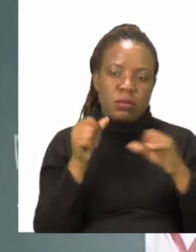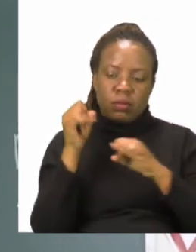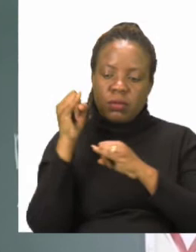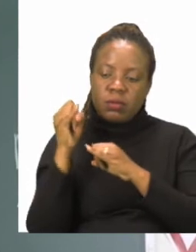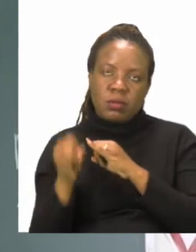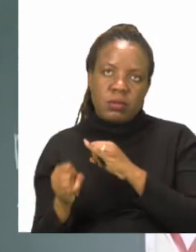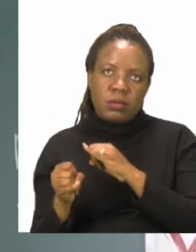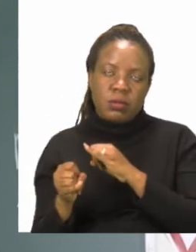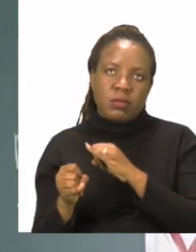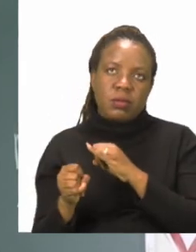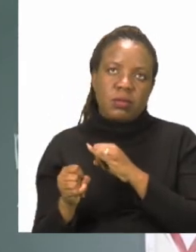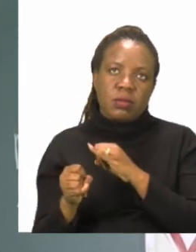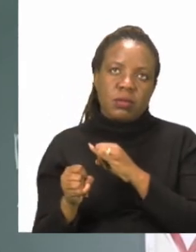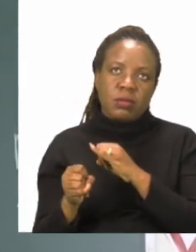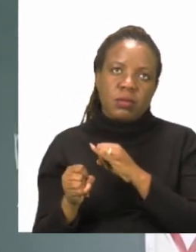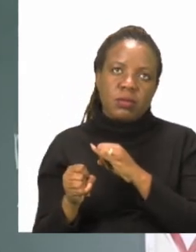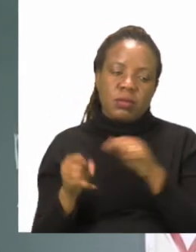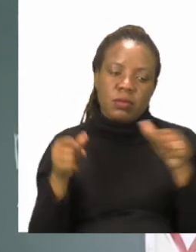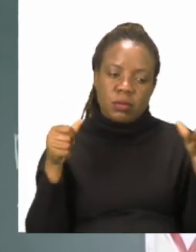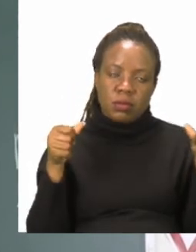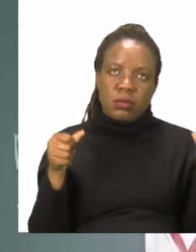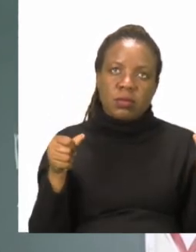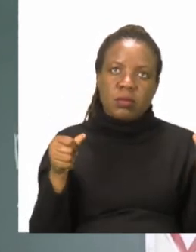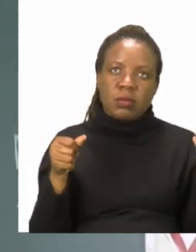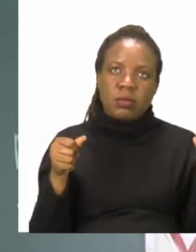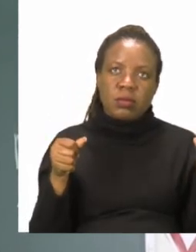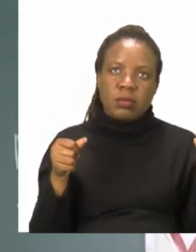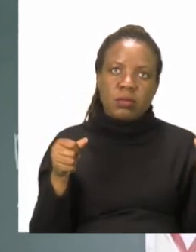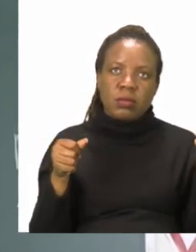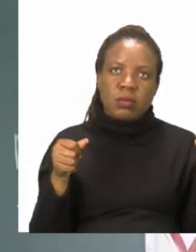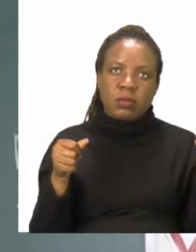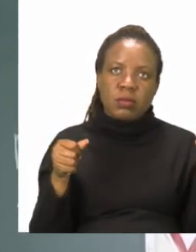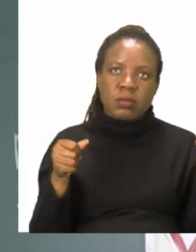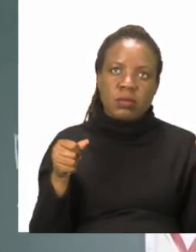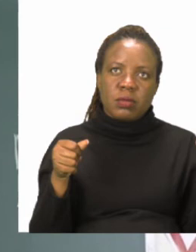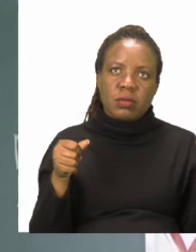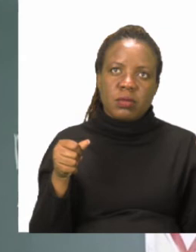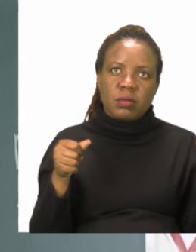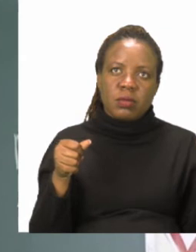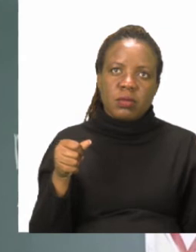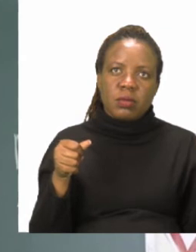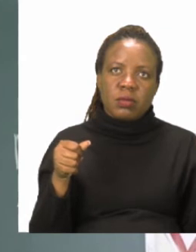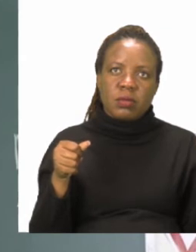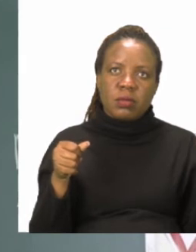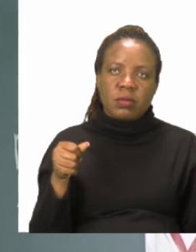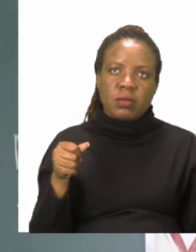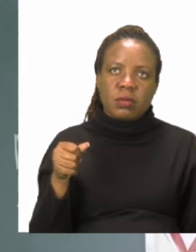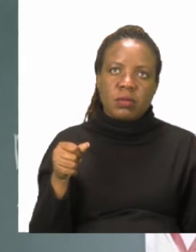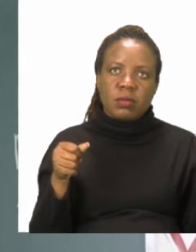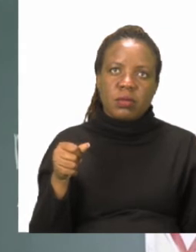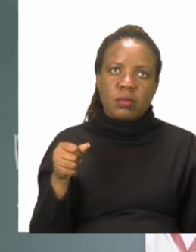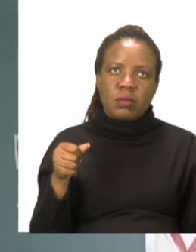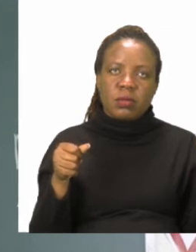object ends. Okay, and then you measure the line which is given to you at